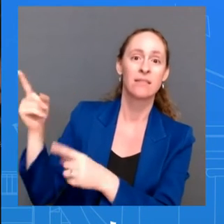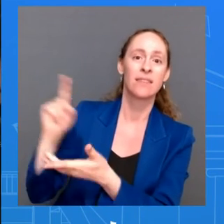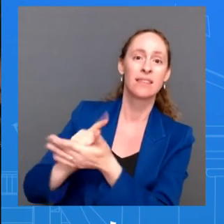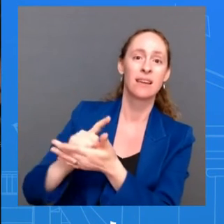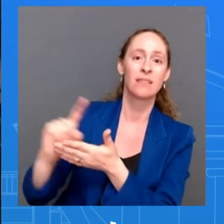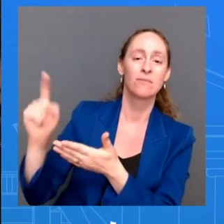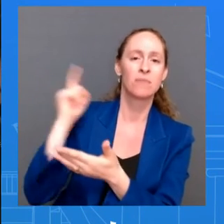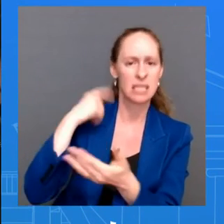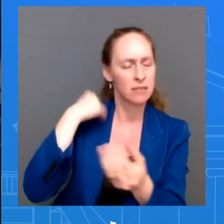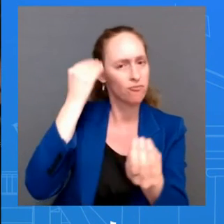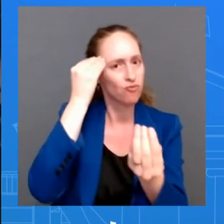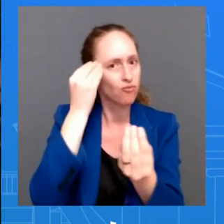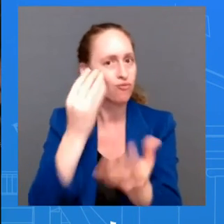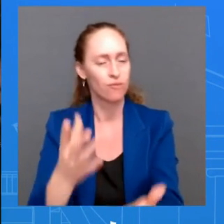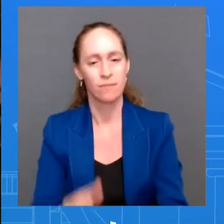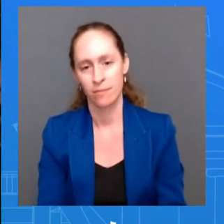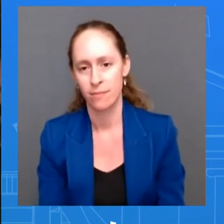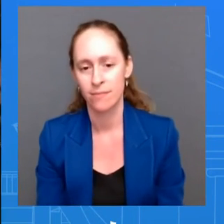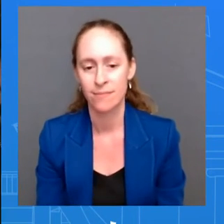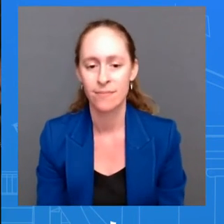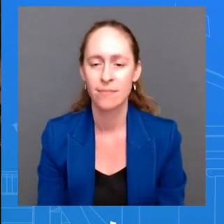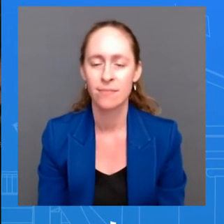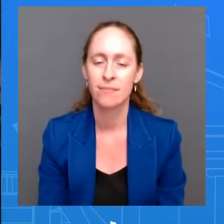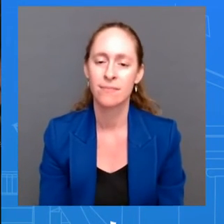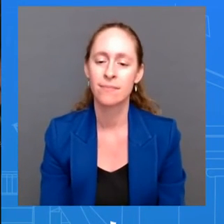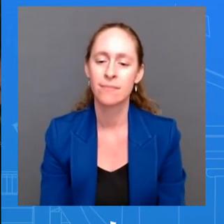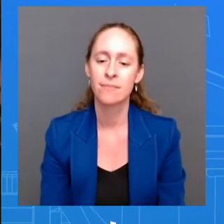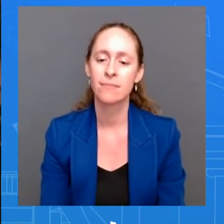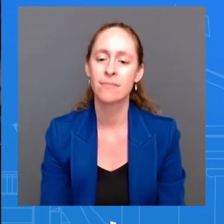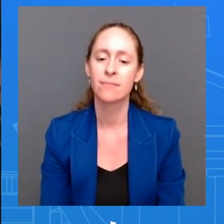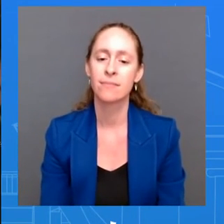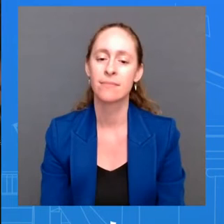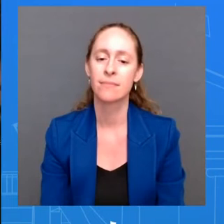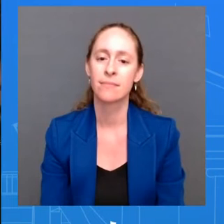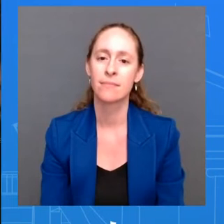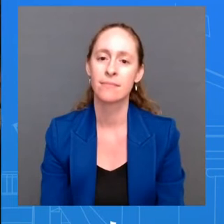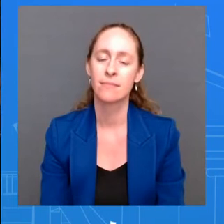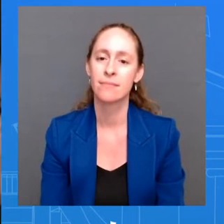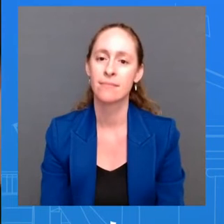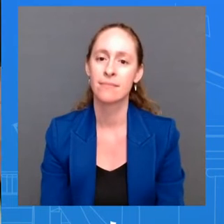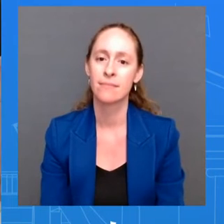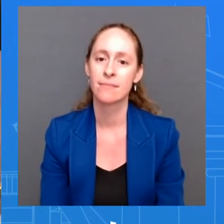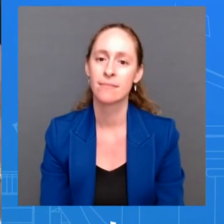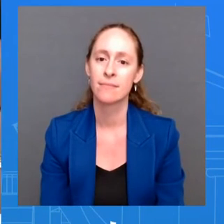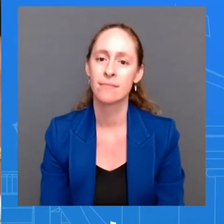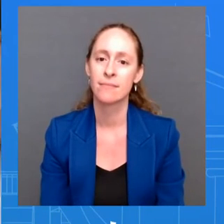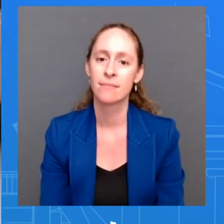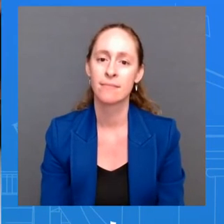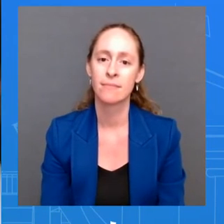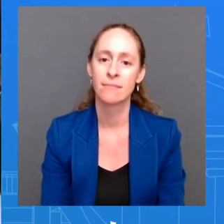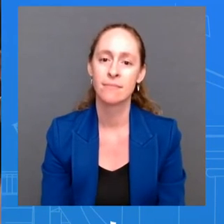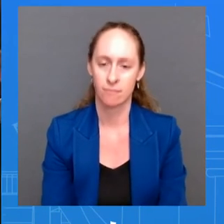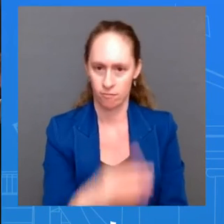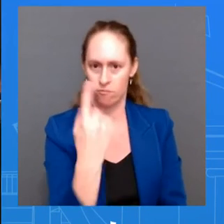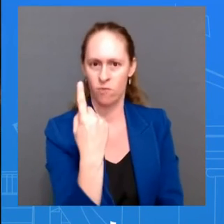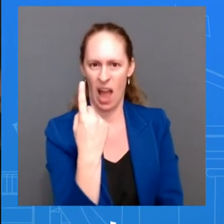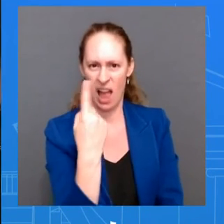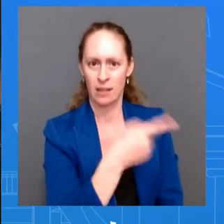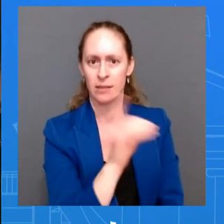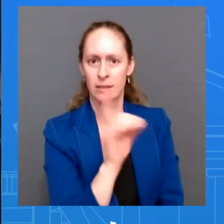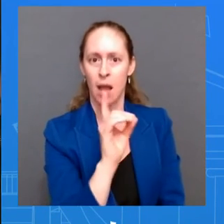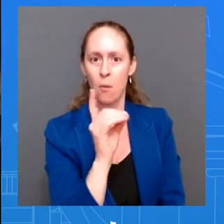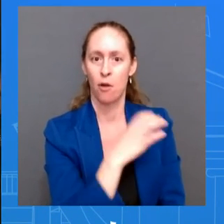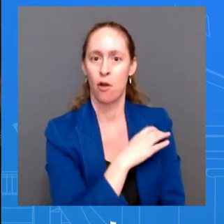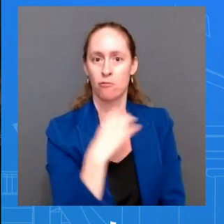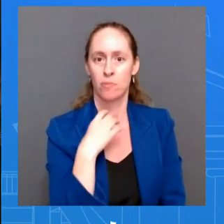on the question Kristen asked you. Democratic Congressman Dean Phillips today said he doesn't believe that President Biden should run again in 2024.